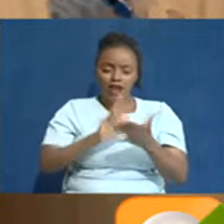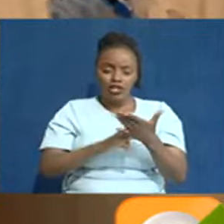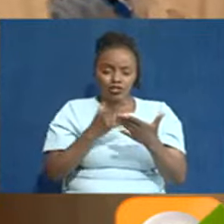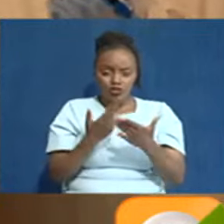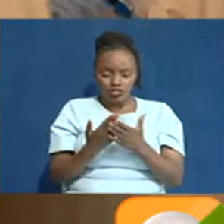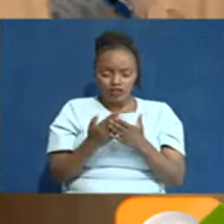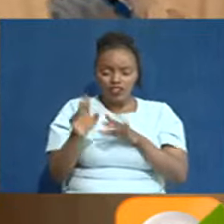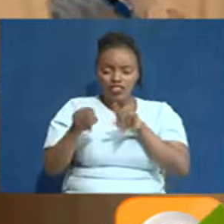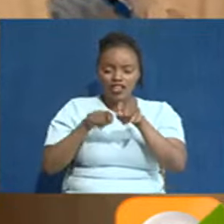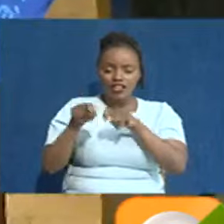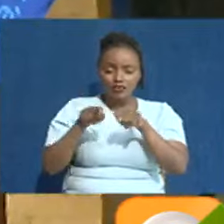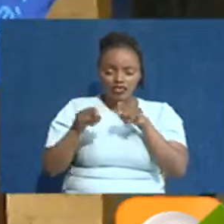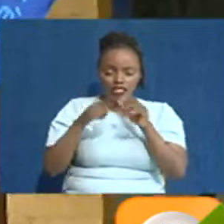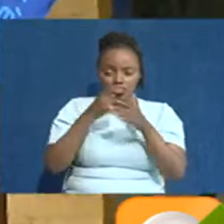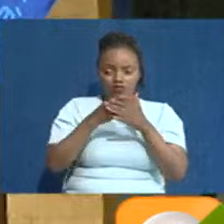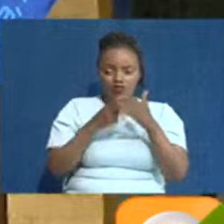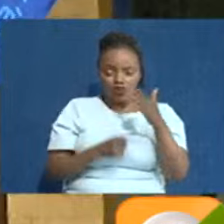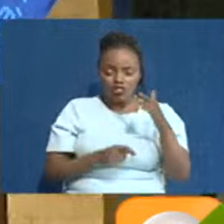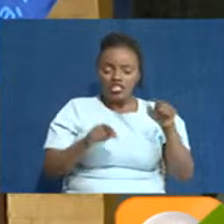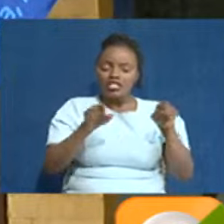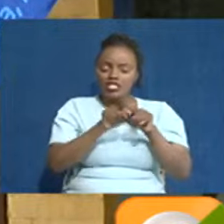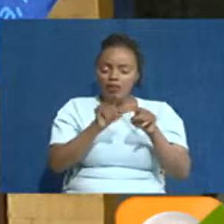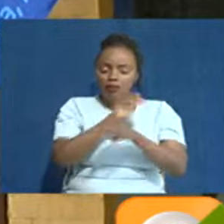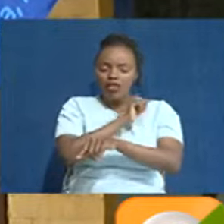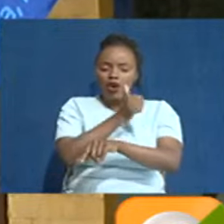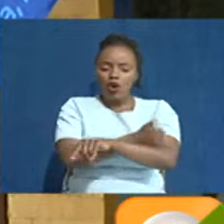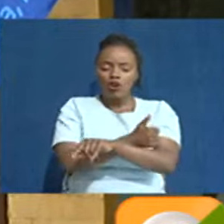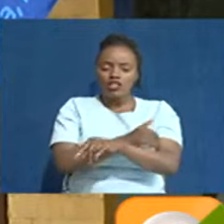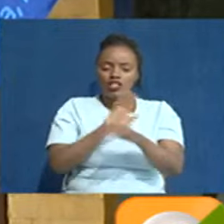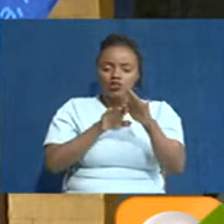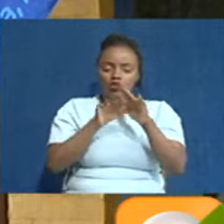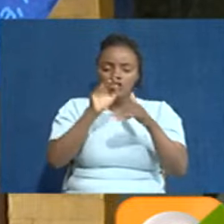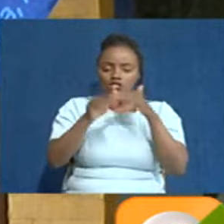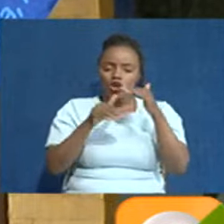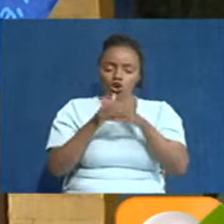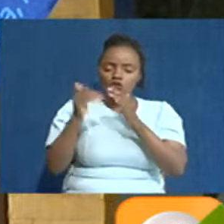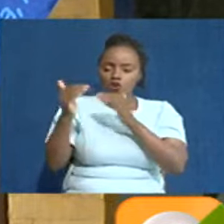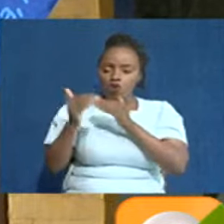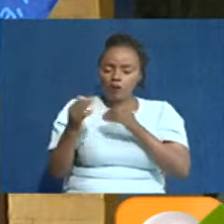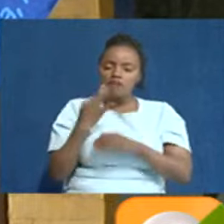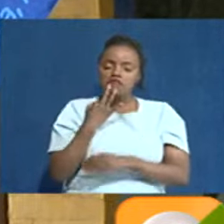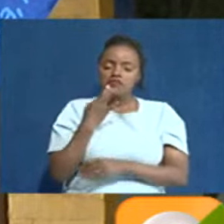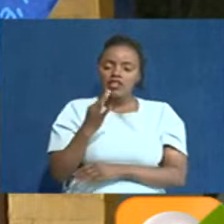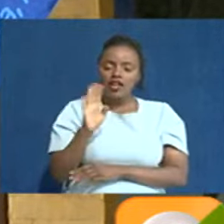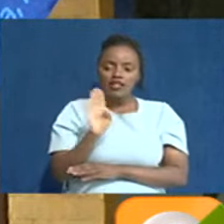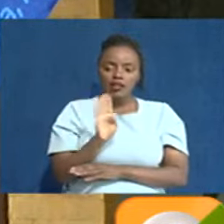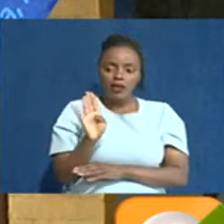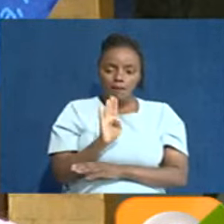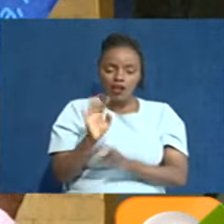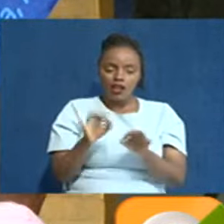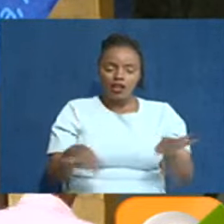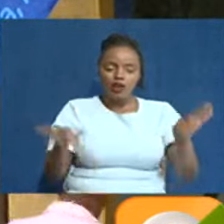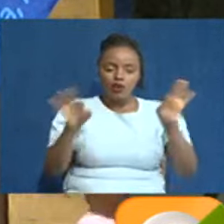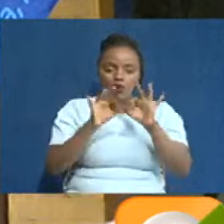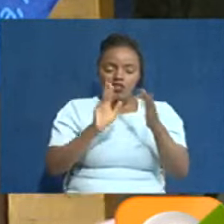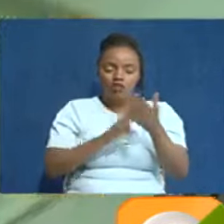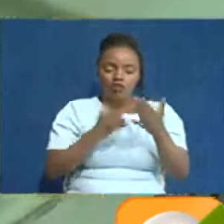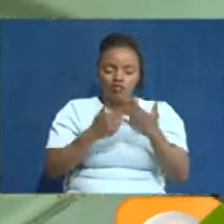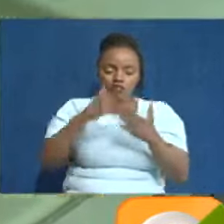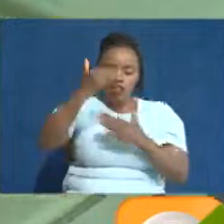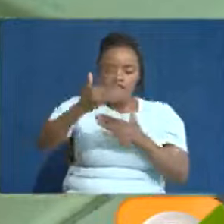on administrative costs. Even if the authority were to access all the nearly 300 billion shilling worth of resources